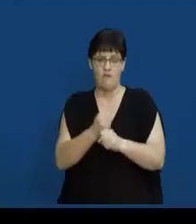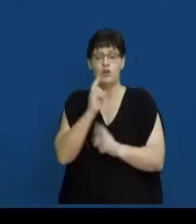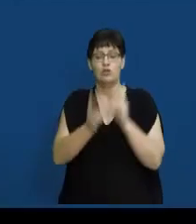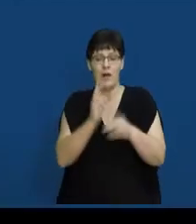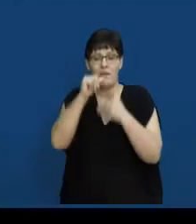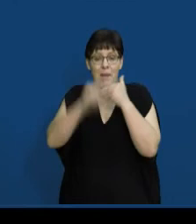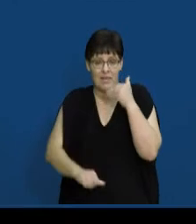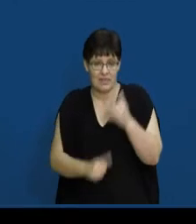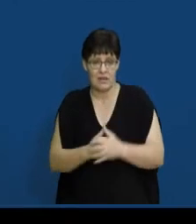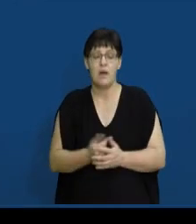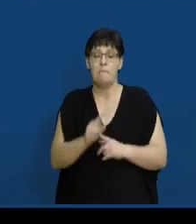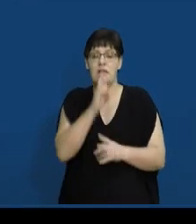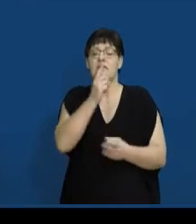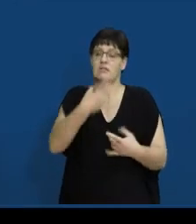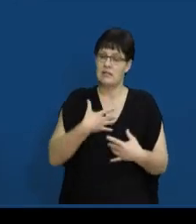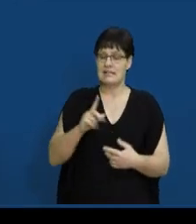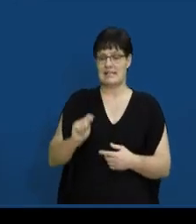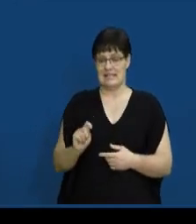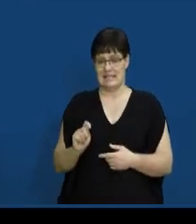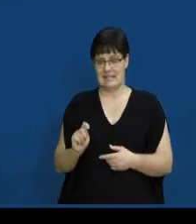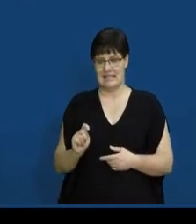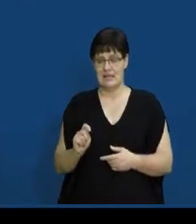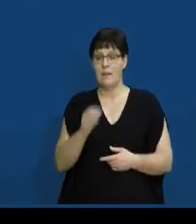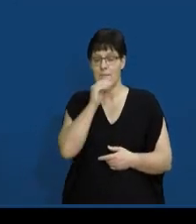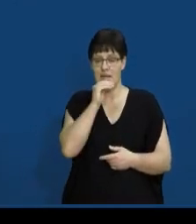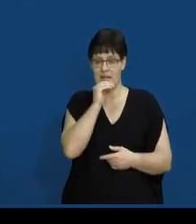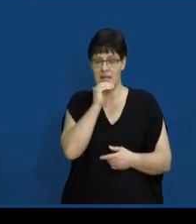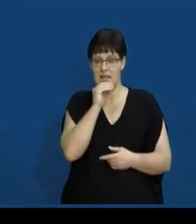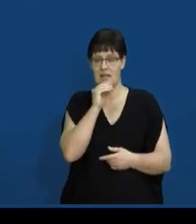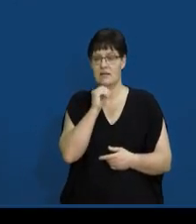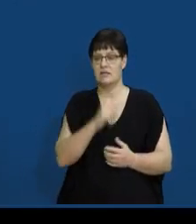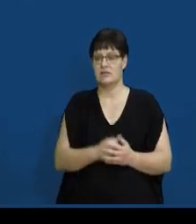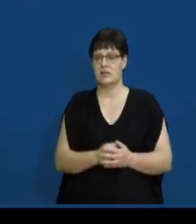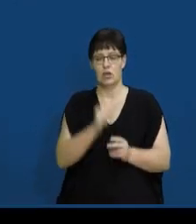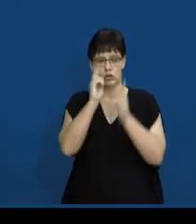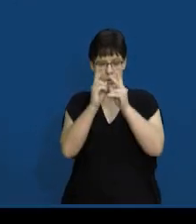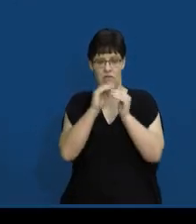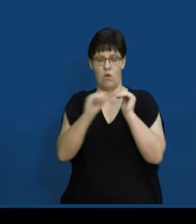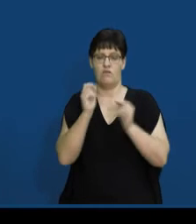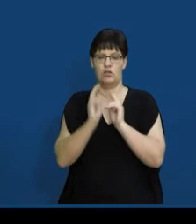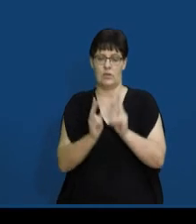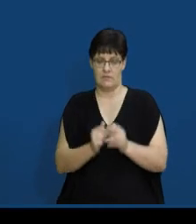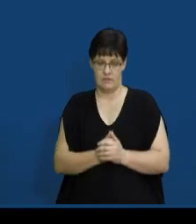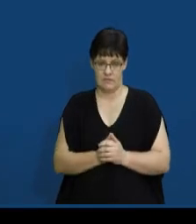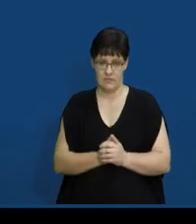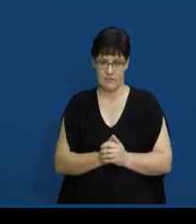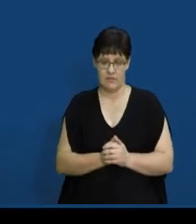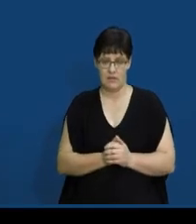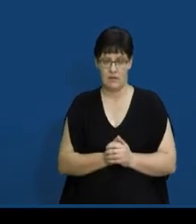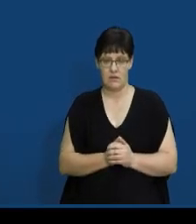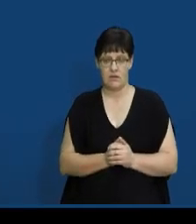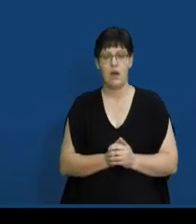months. That gives me my T component, which is 12 over 12. Okay, now, if you do